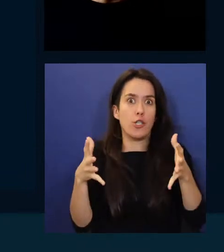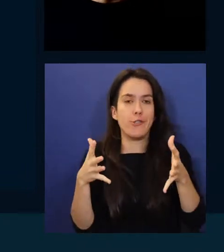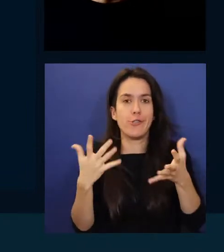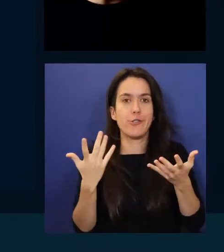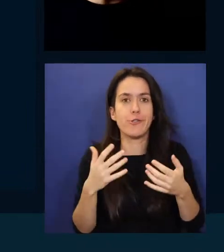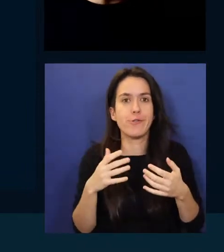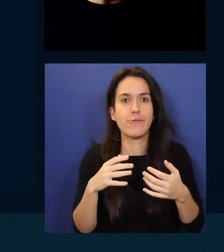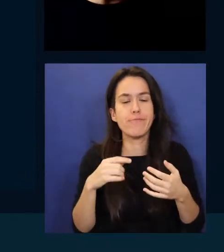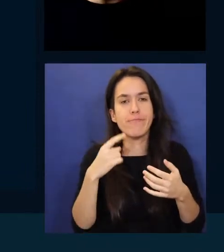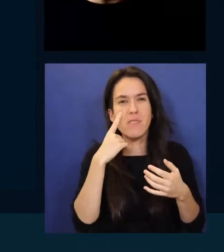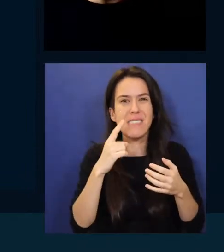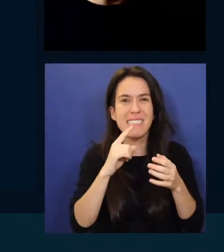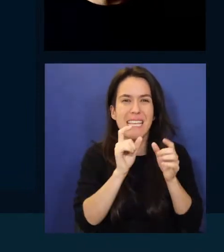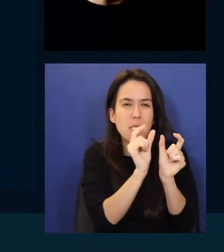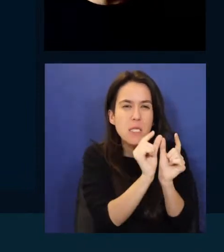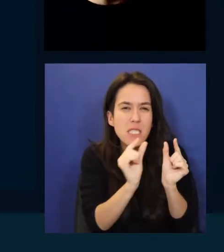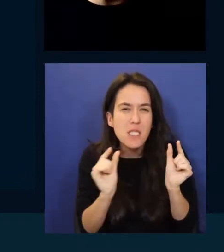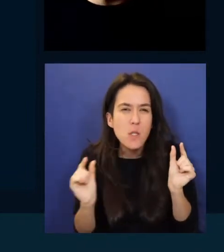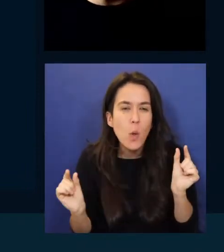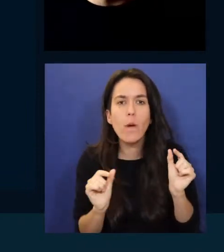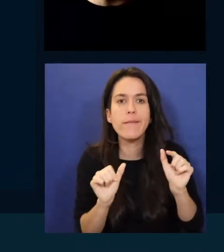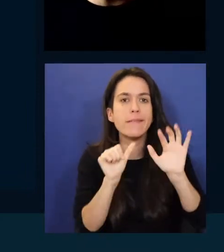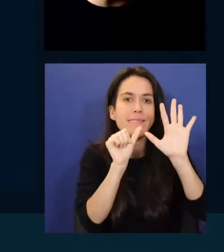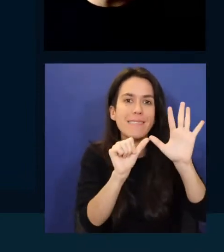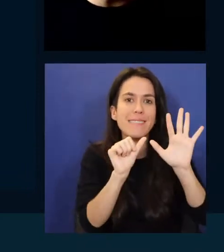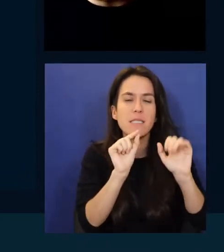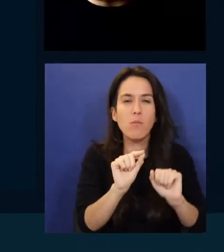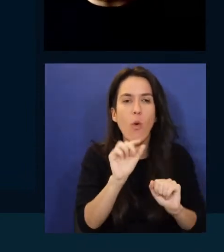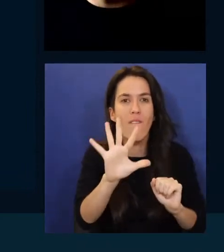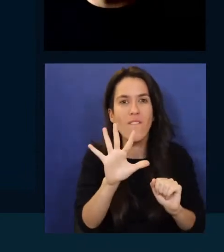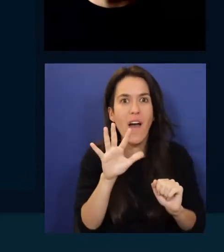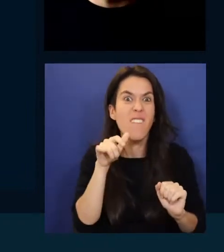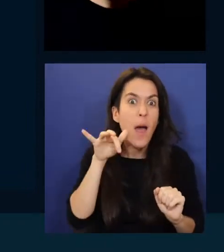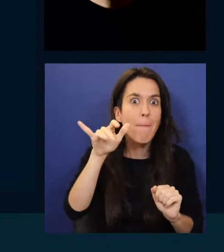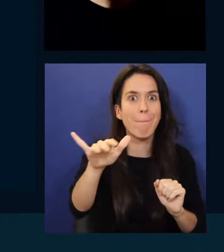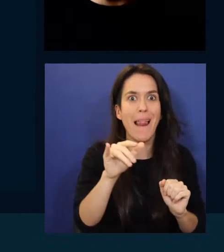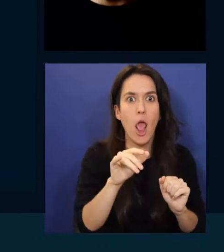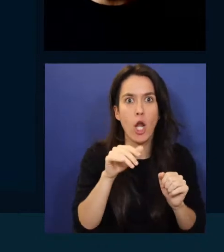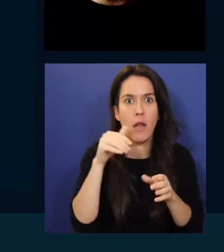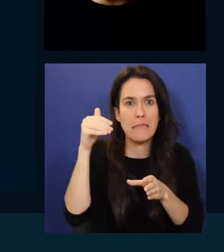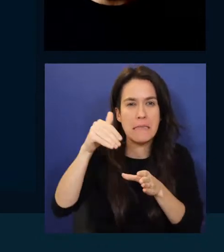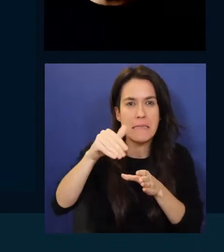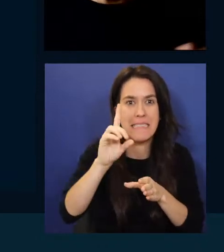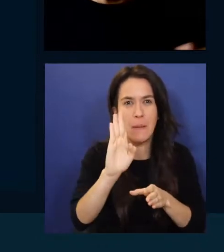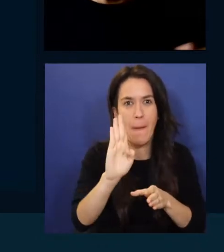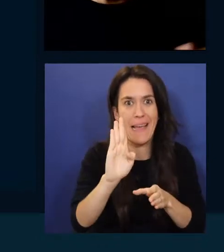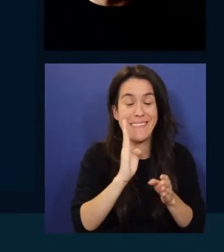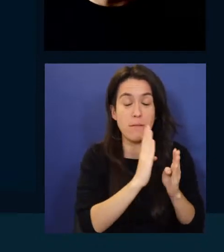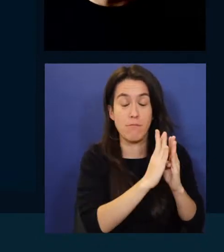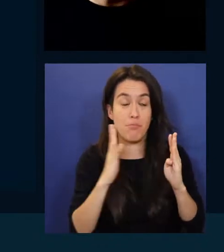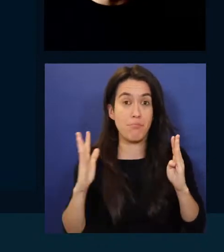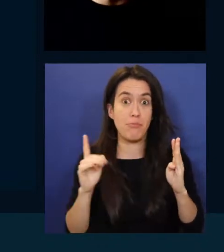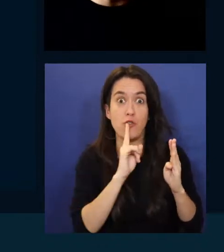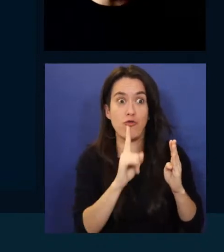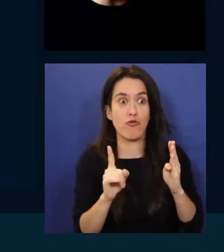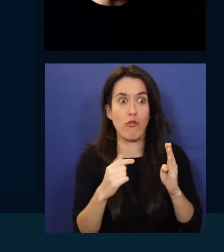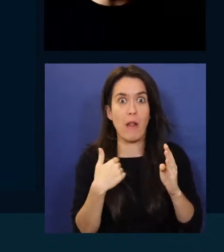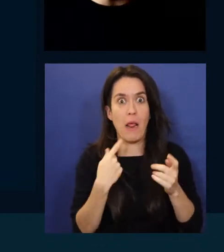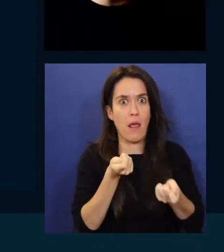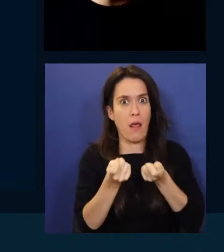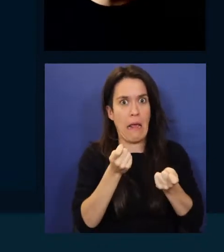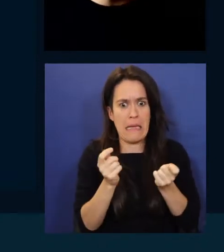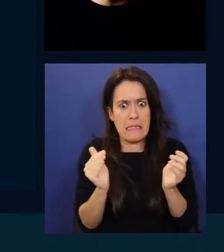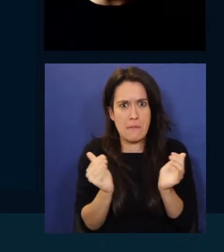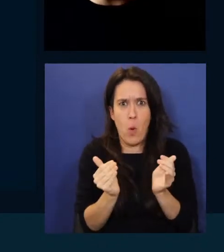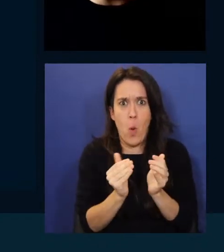today has anywhere upwards of 6.5 to 7 million active databases that get managed by a very, very small team of engineers. So we had to